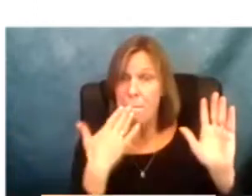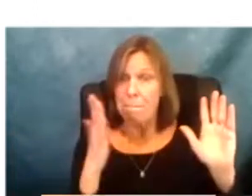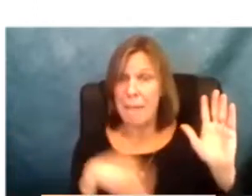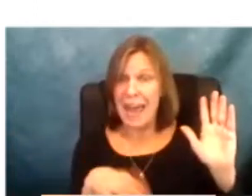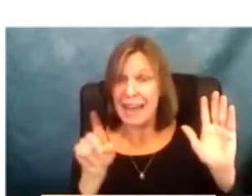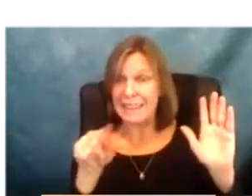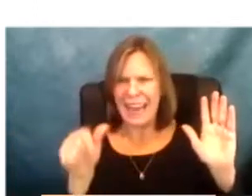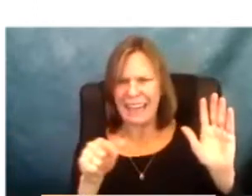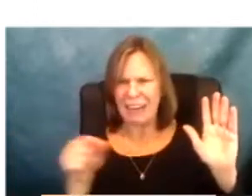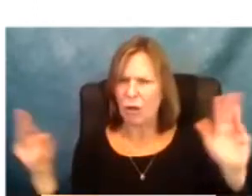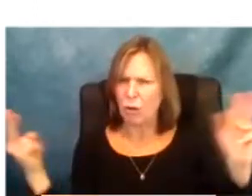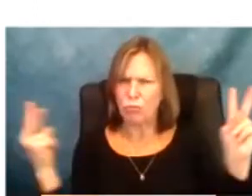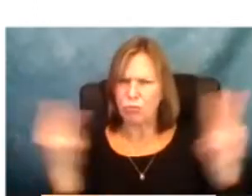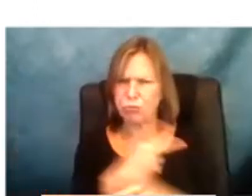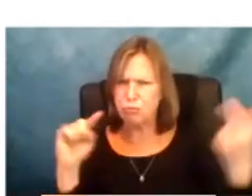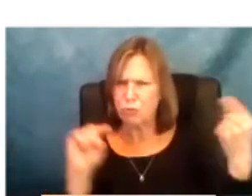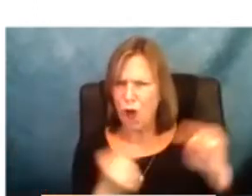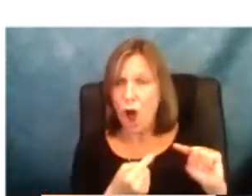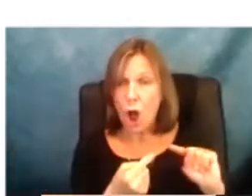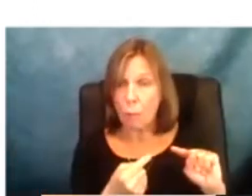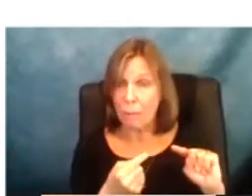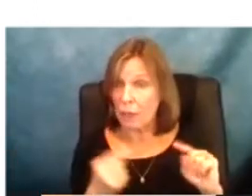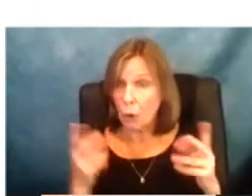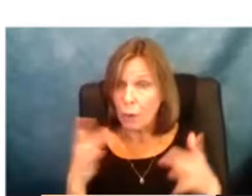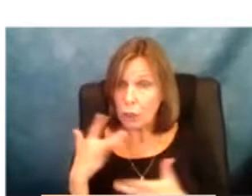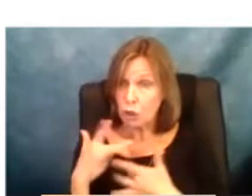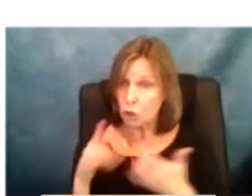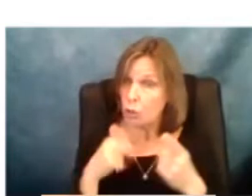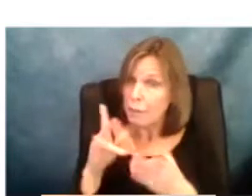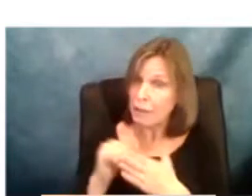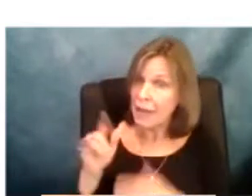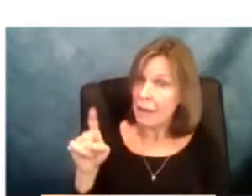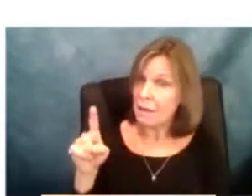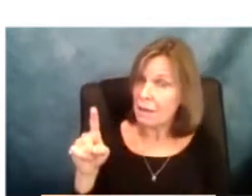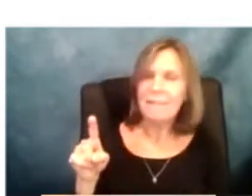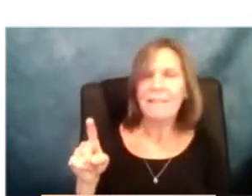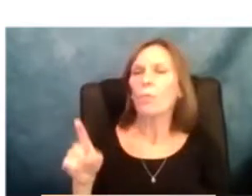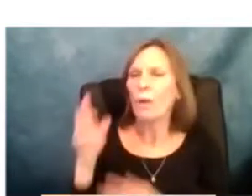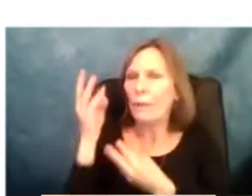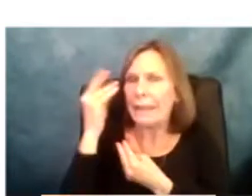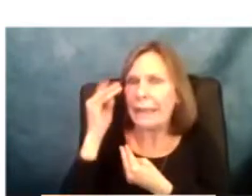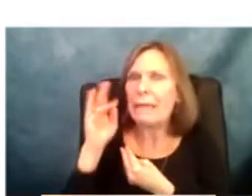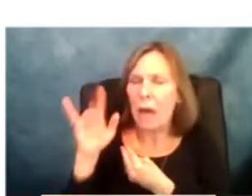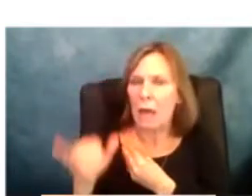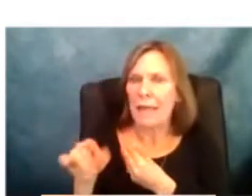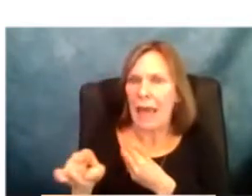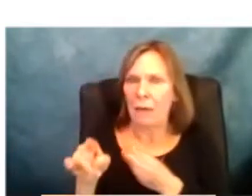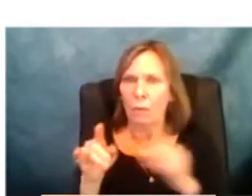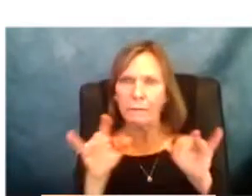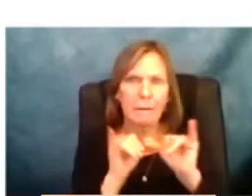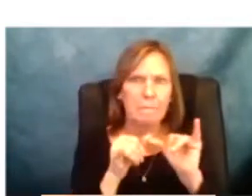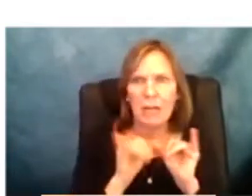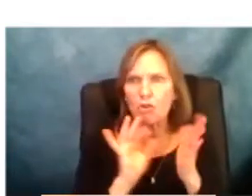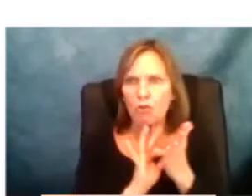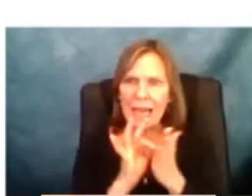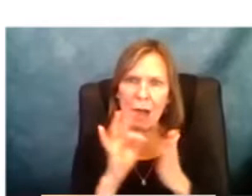harm. And is there concern around that as we start to think about and measure and count disability and how we do that